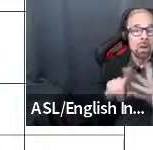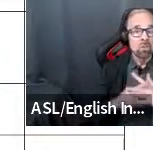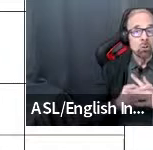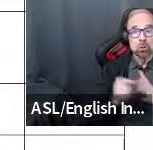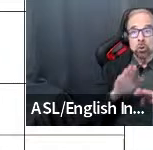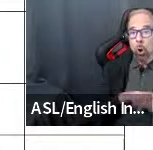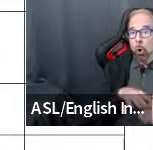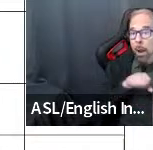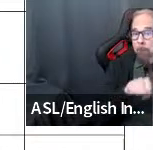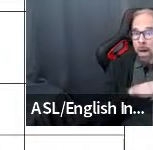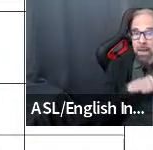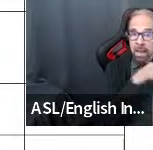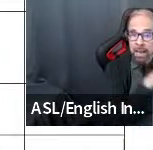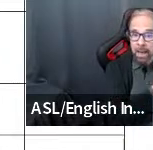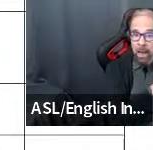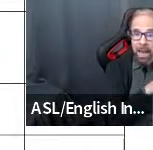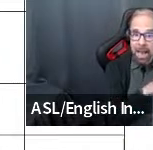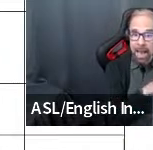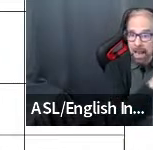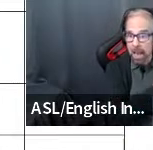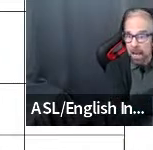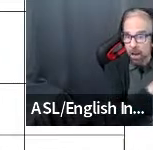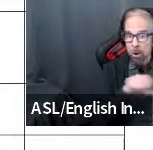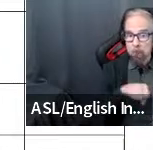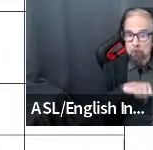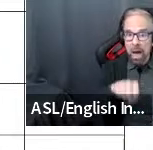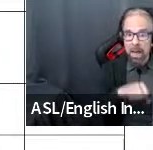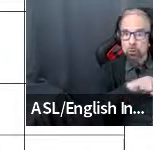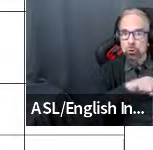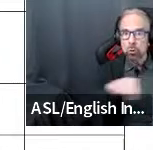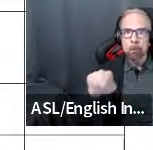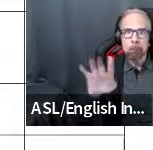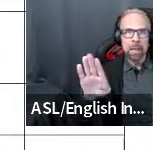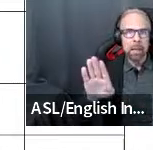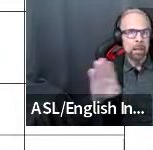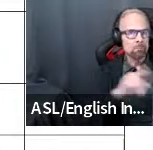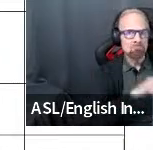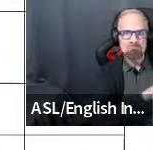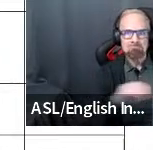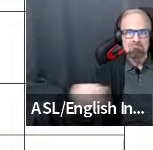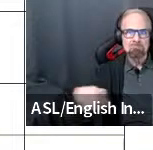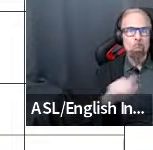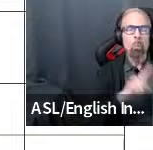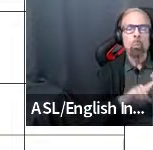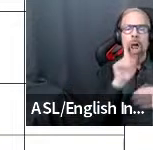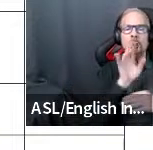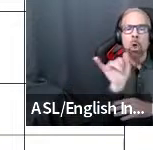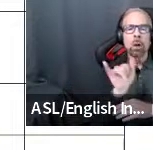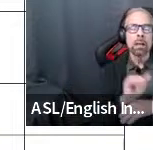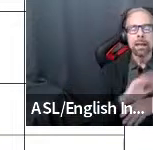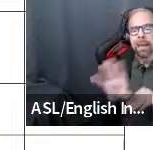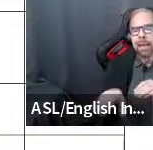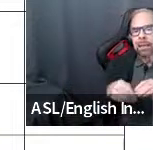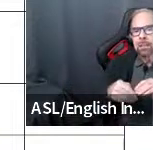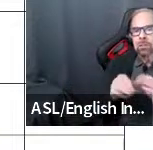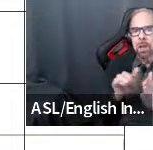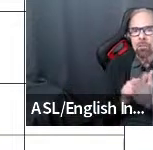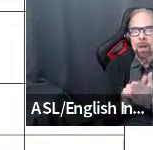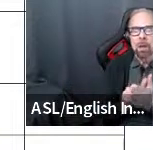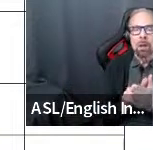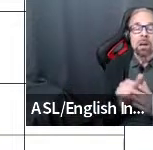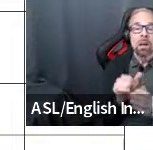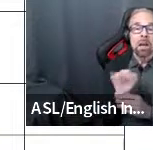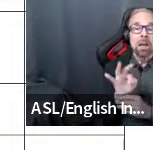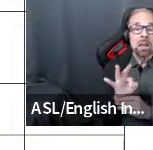such a point at point A and you want to get to point B, how that's going to look. In addition, if that